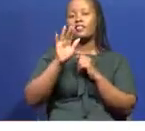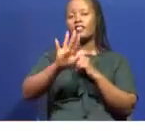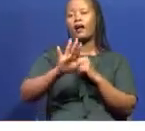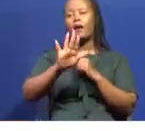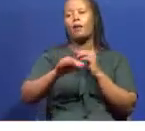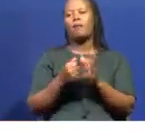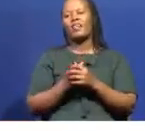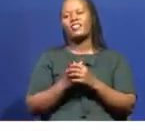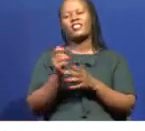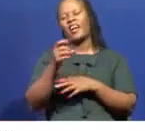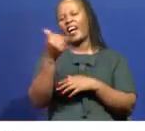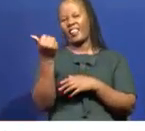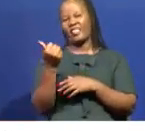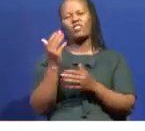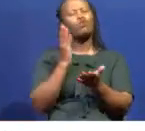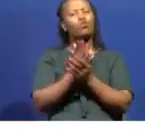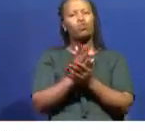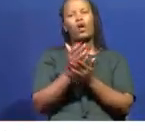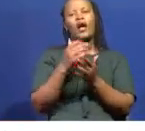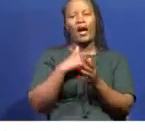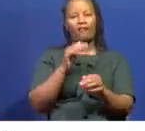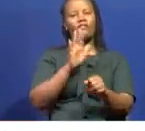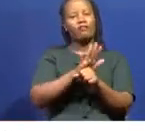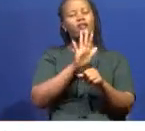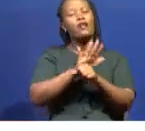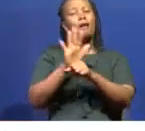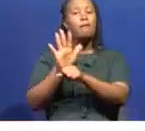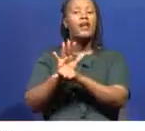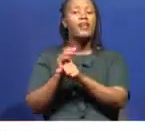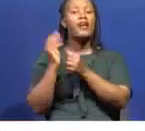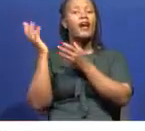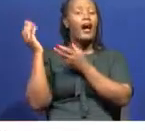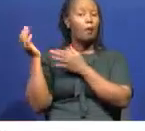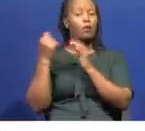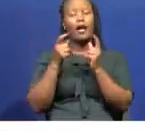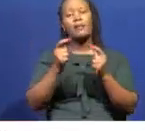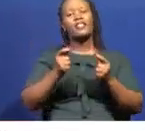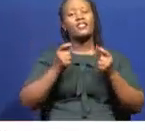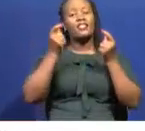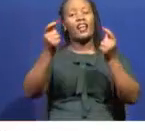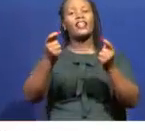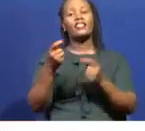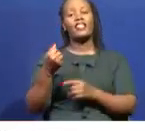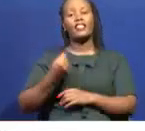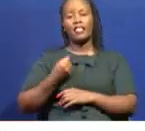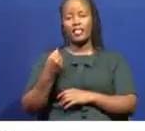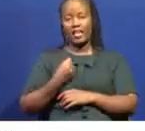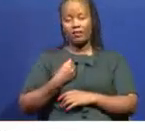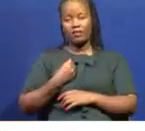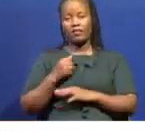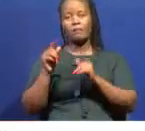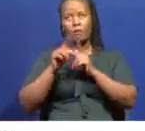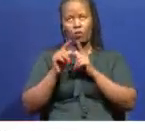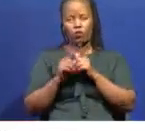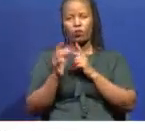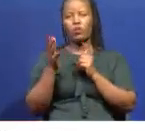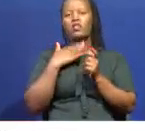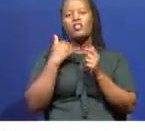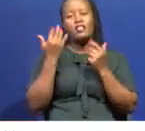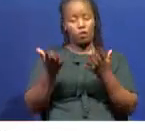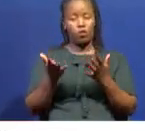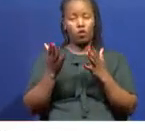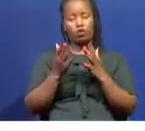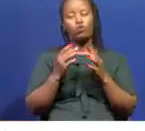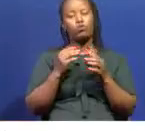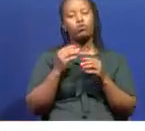Wangare. Like, there's quite a number of them who are very talented, and they want to take the